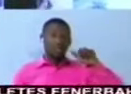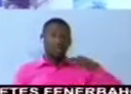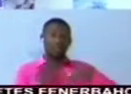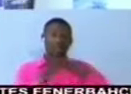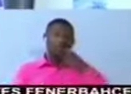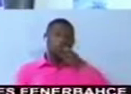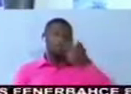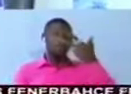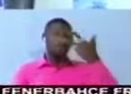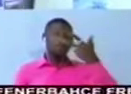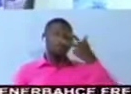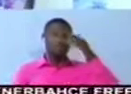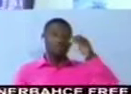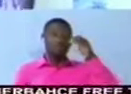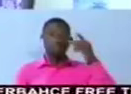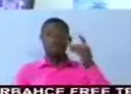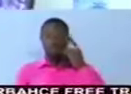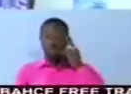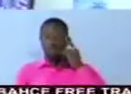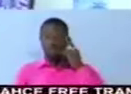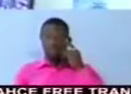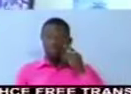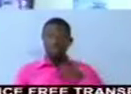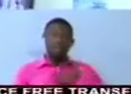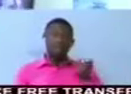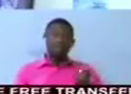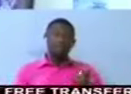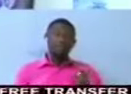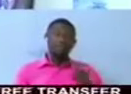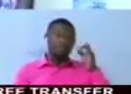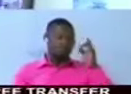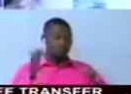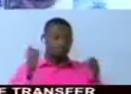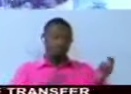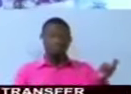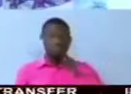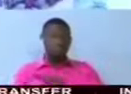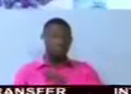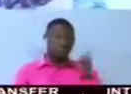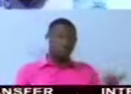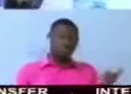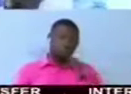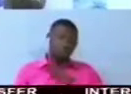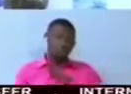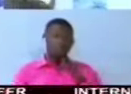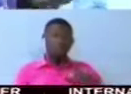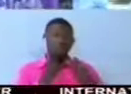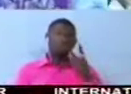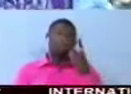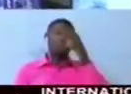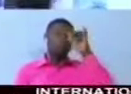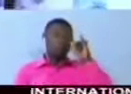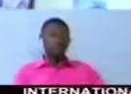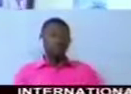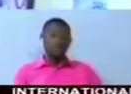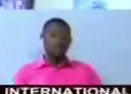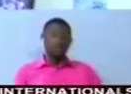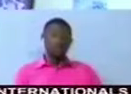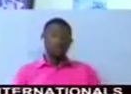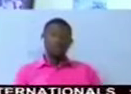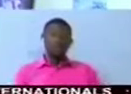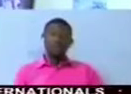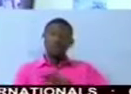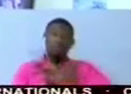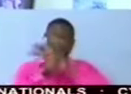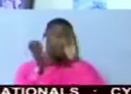28 days, almost 2 years. With the court also for 2 years. Suma kayiti kër gi nga xamné fa la sét ba né. All my compound